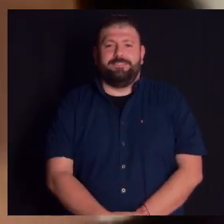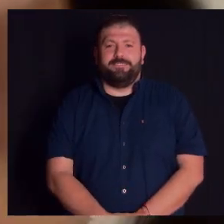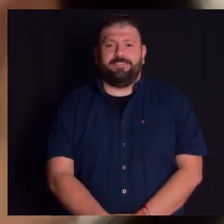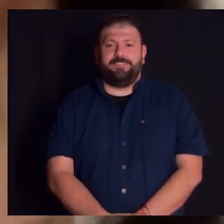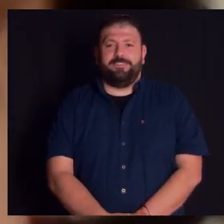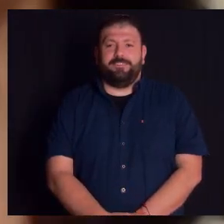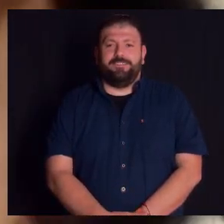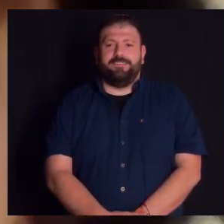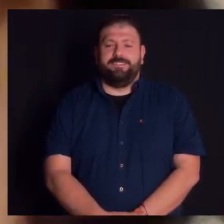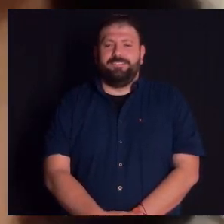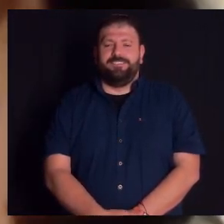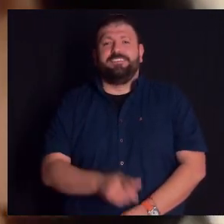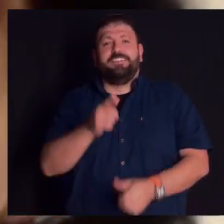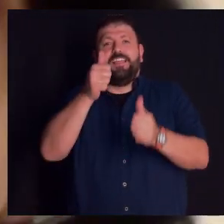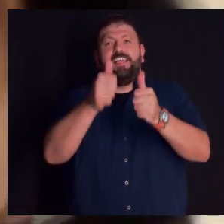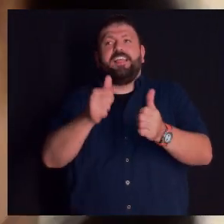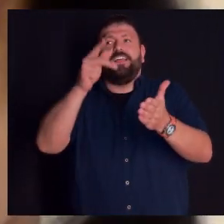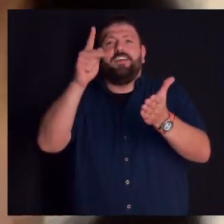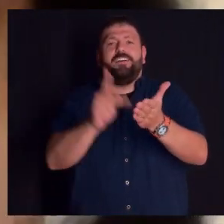Again.